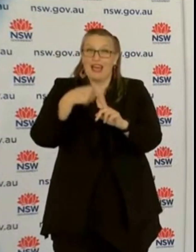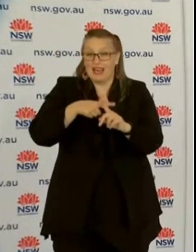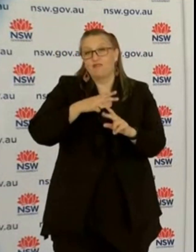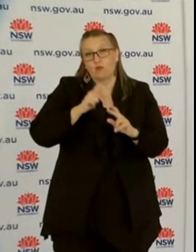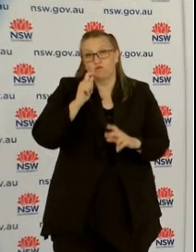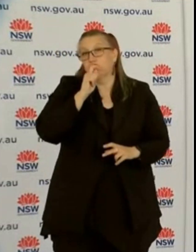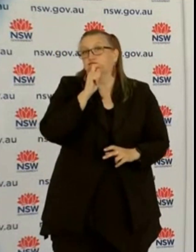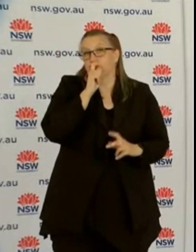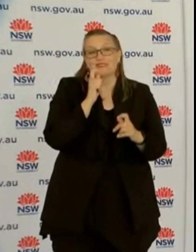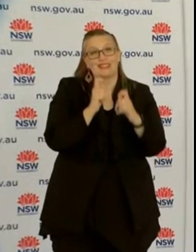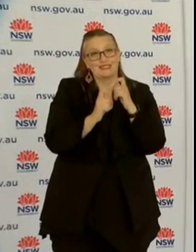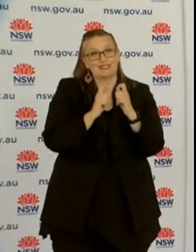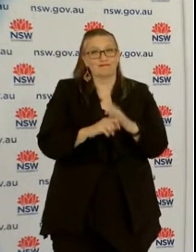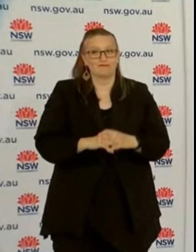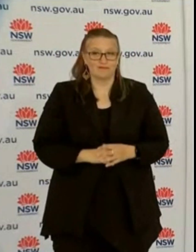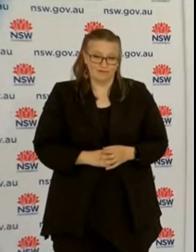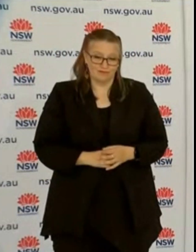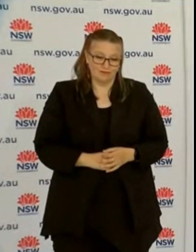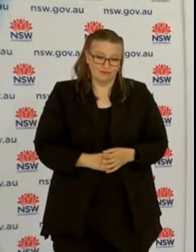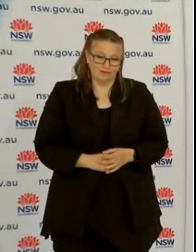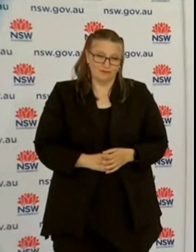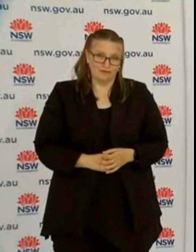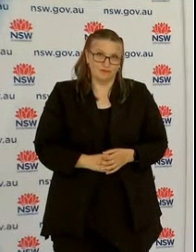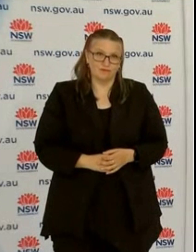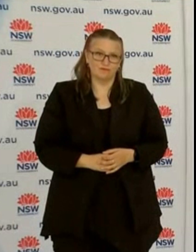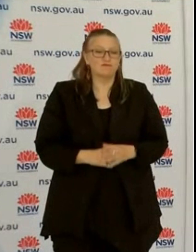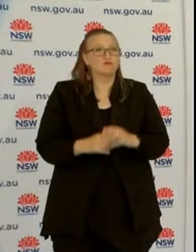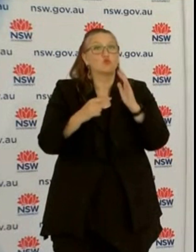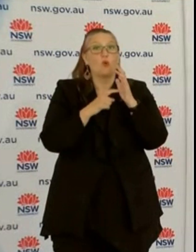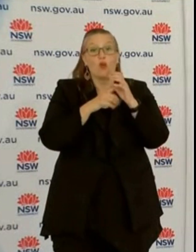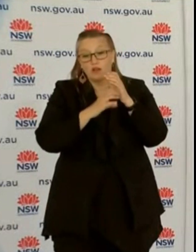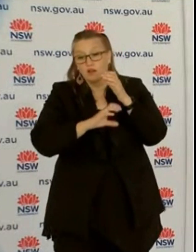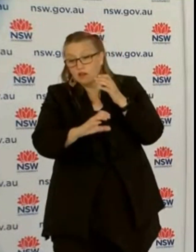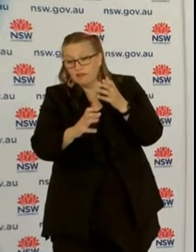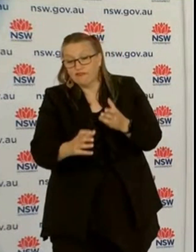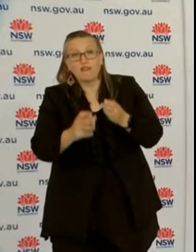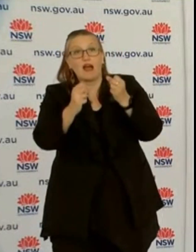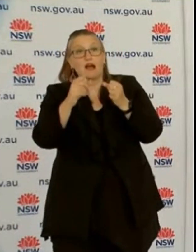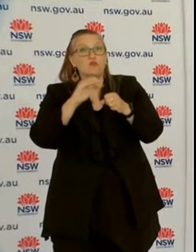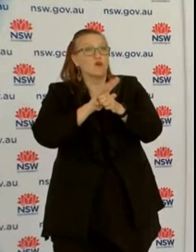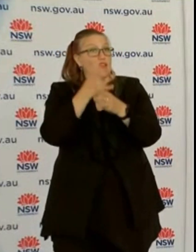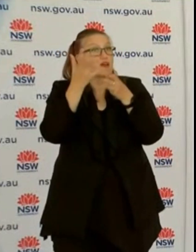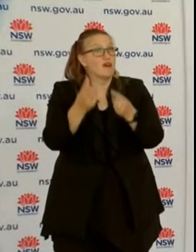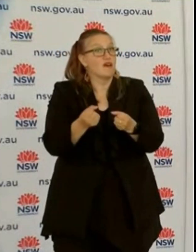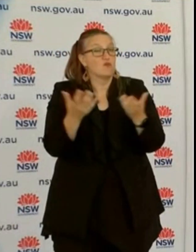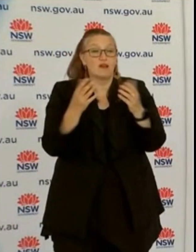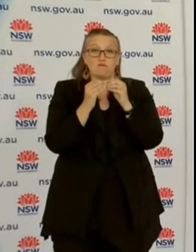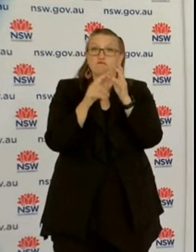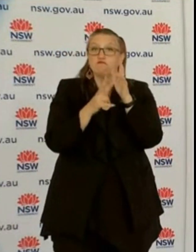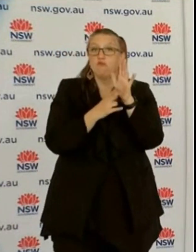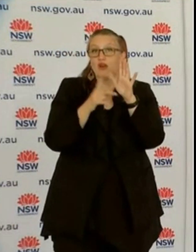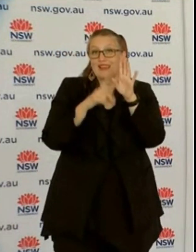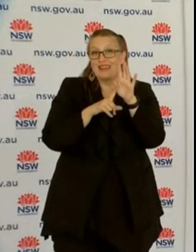testing and to be aware particularly of symptoms. We've had a sewage detection in the Bonny Hills area of the